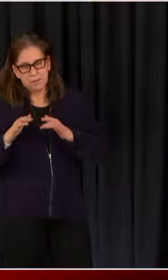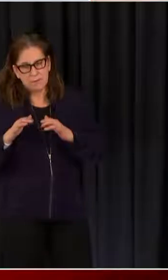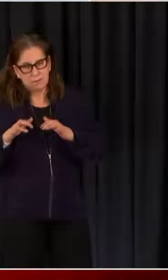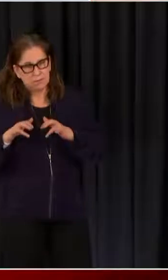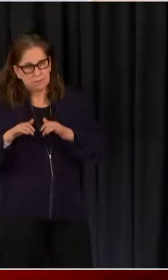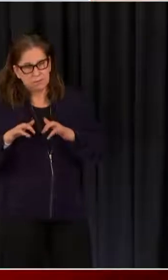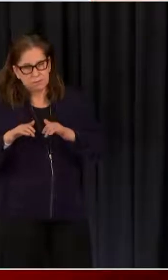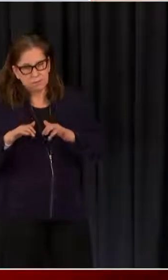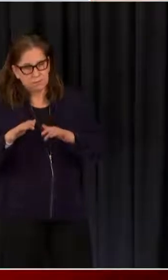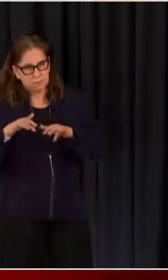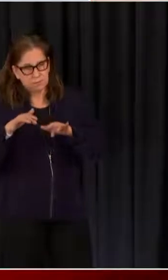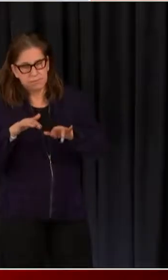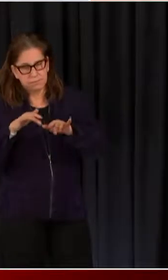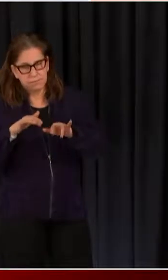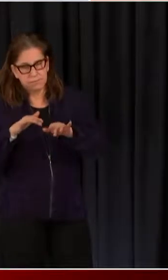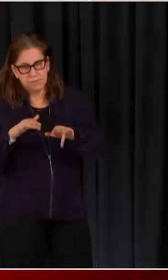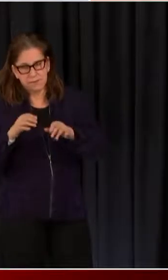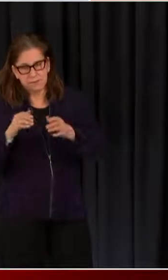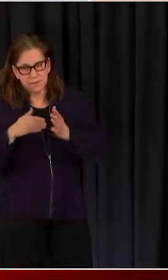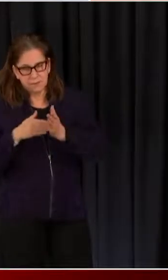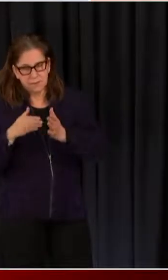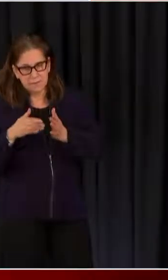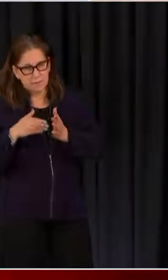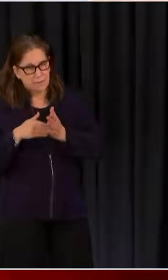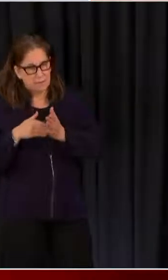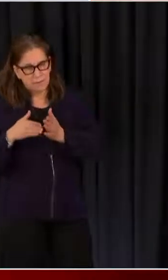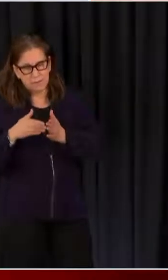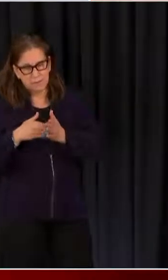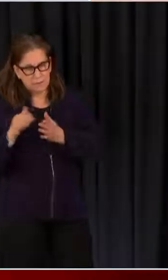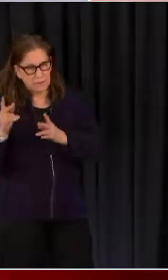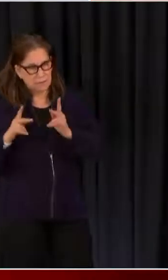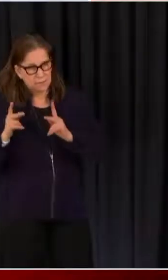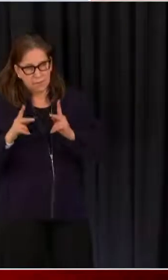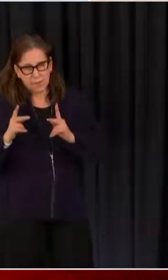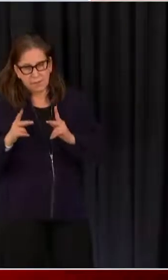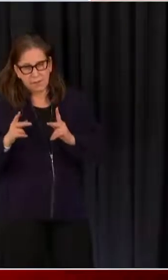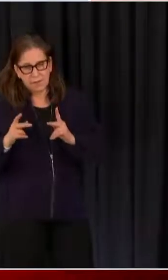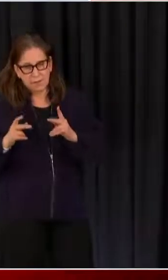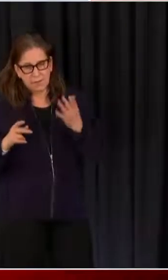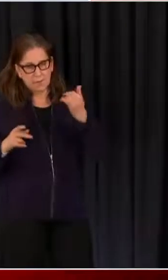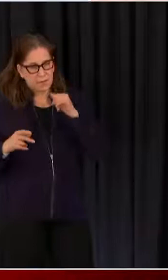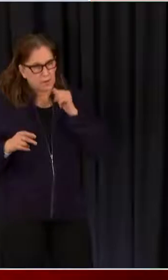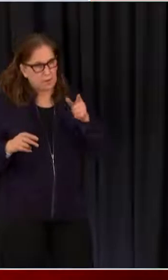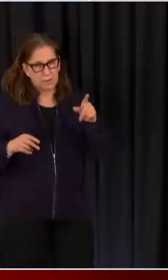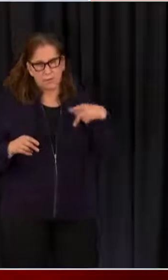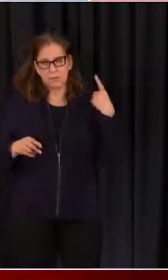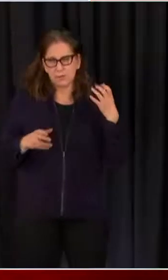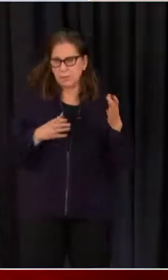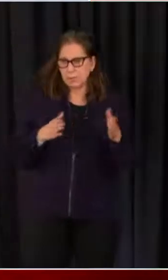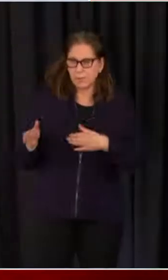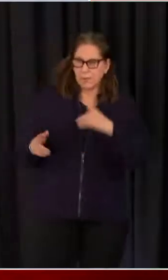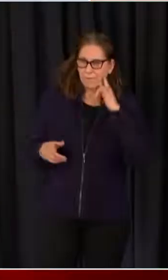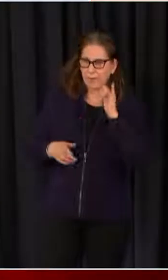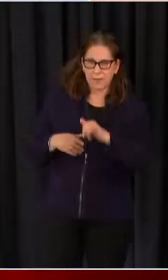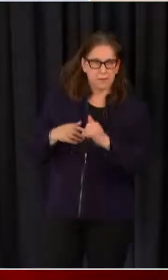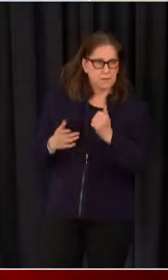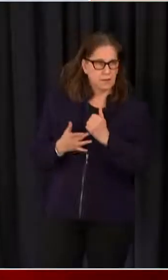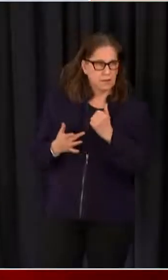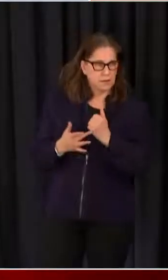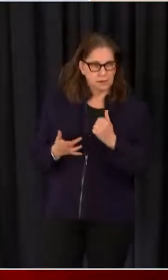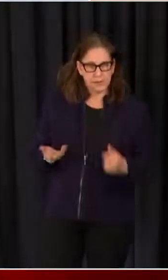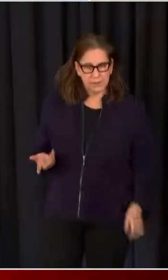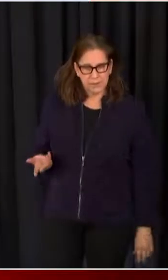to get it. And I think I've seen estimations of maybe 100,000 individuals. So why was DC unprepared for that demand? I don't think anybody